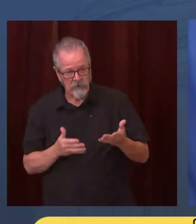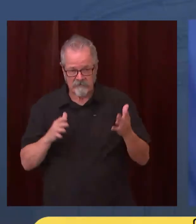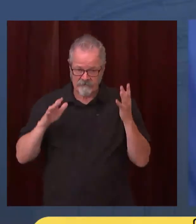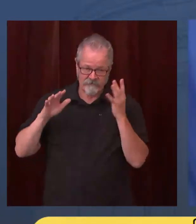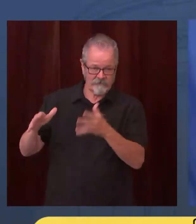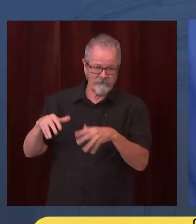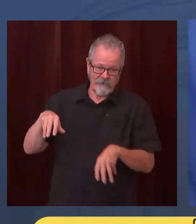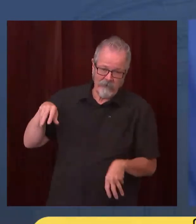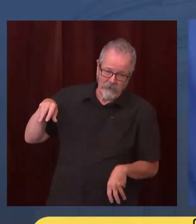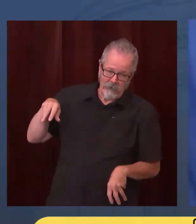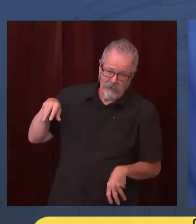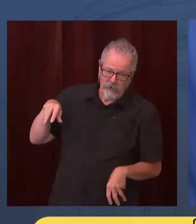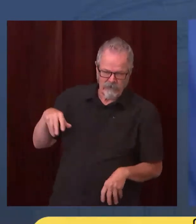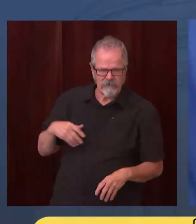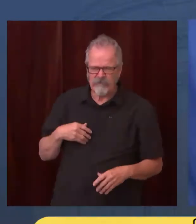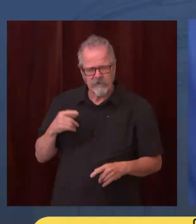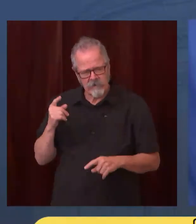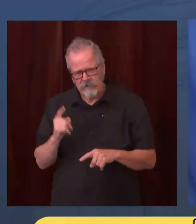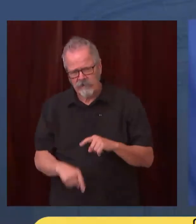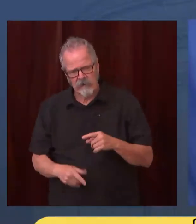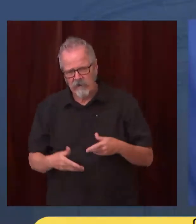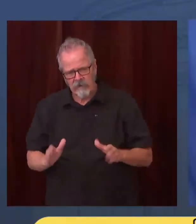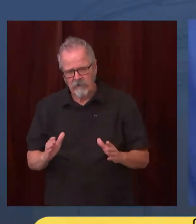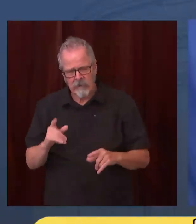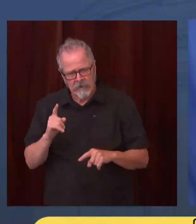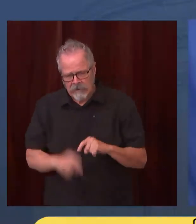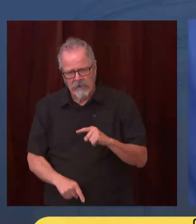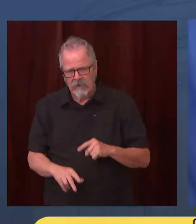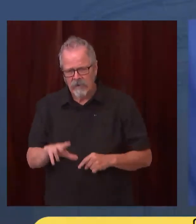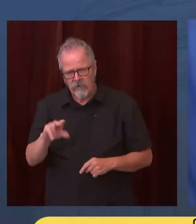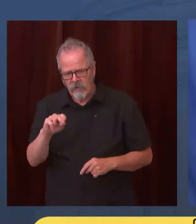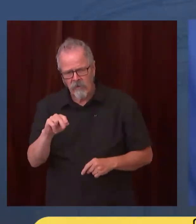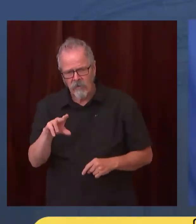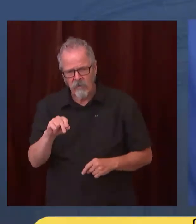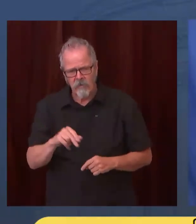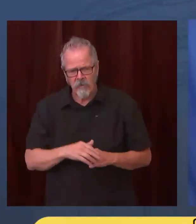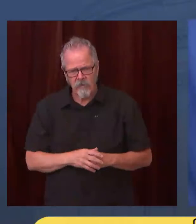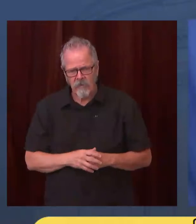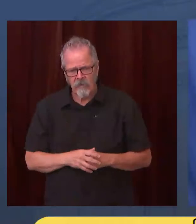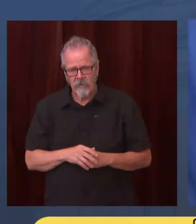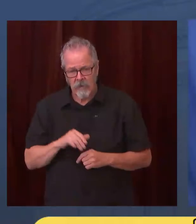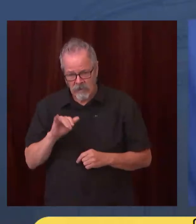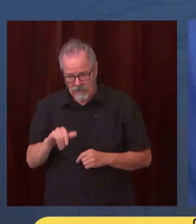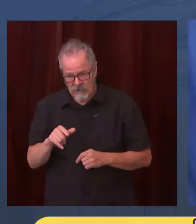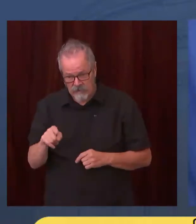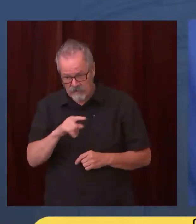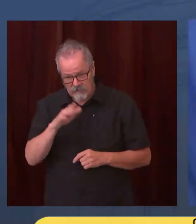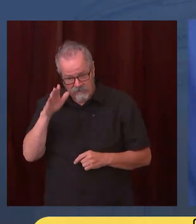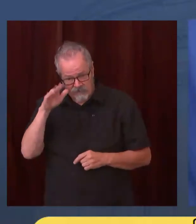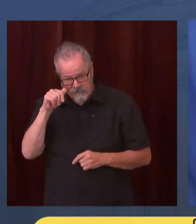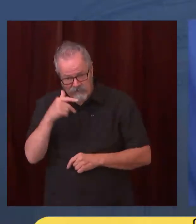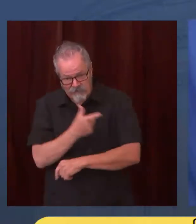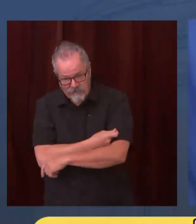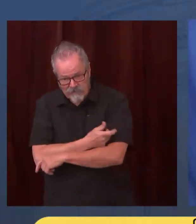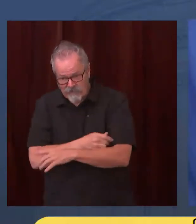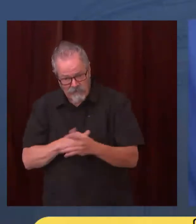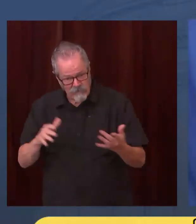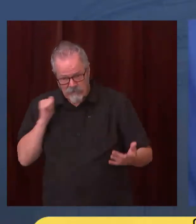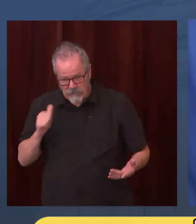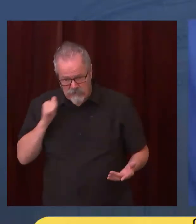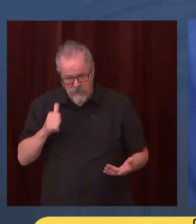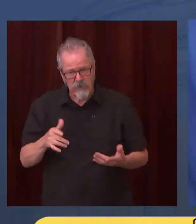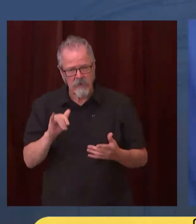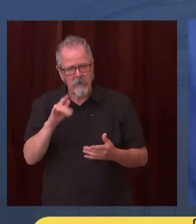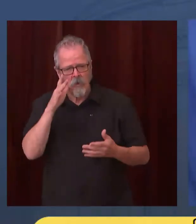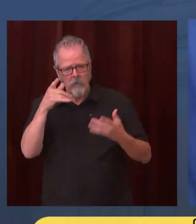hospitals. And we're not going to allow our schools to be victimized by the unvaccinated. We want to keep these kids in